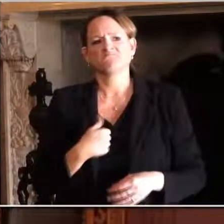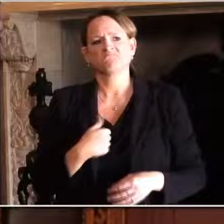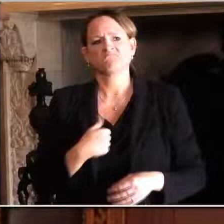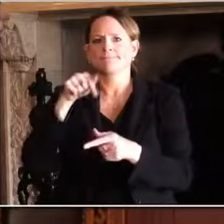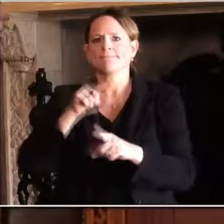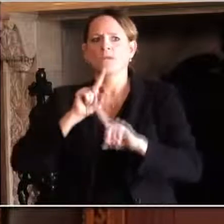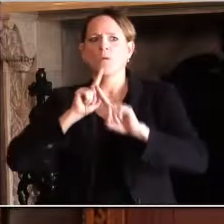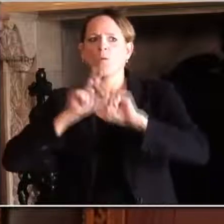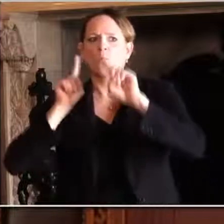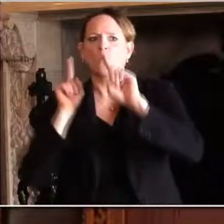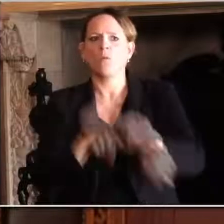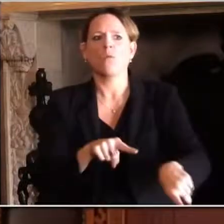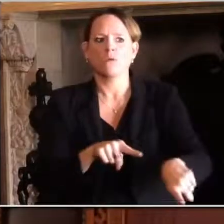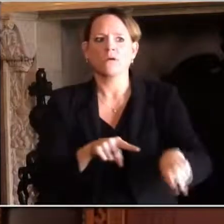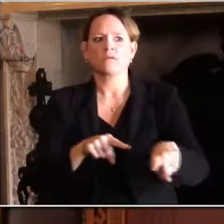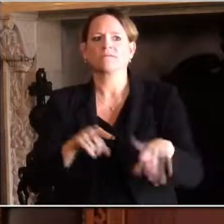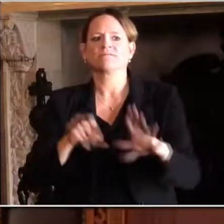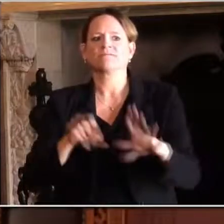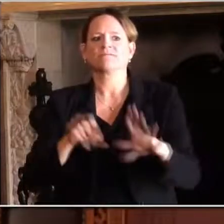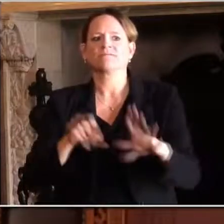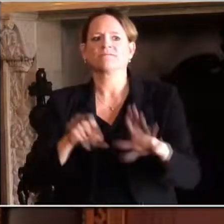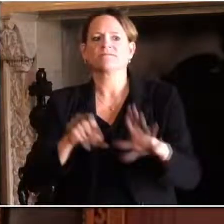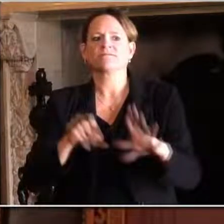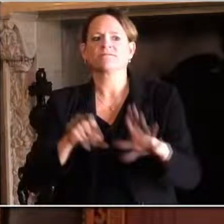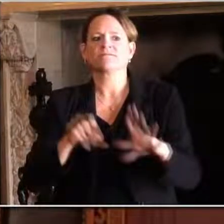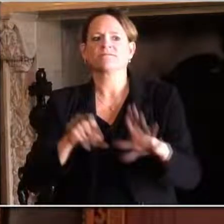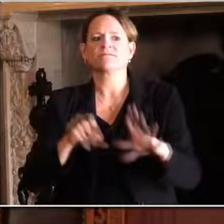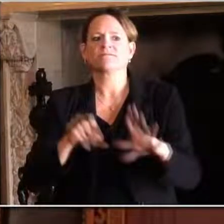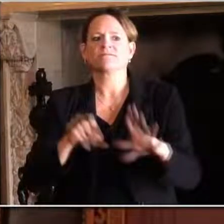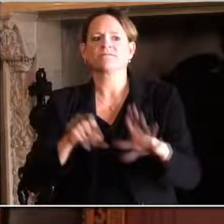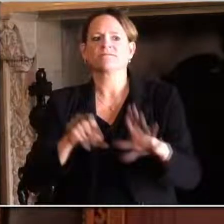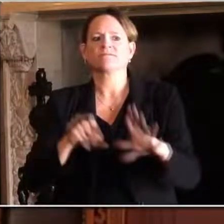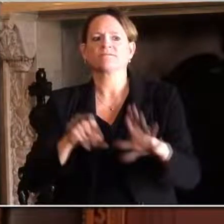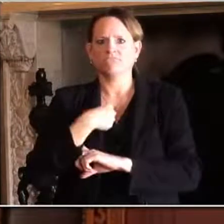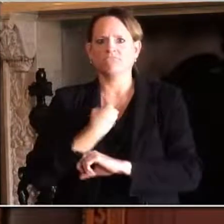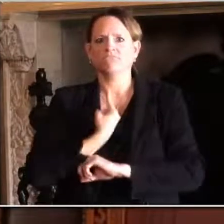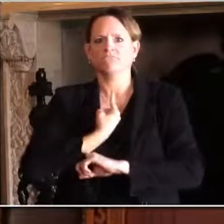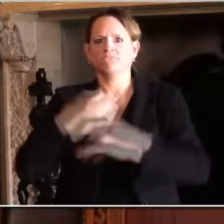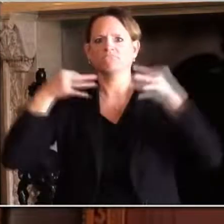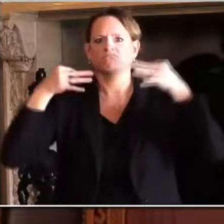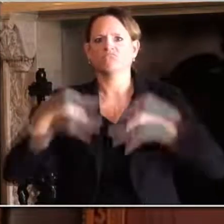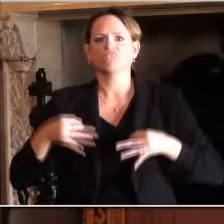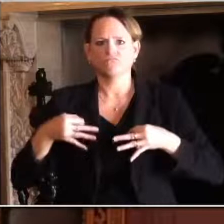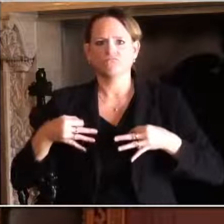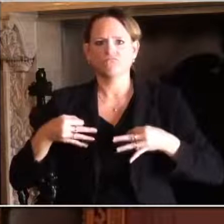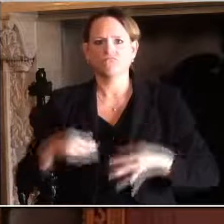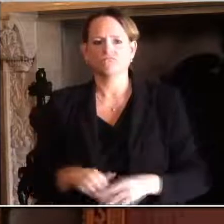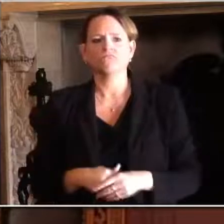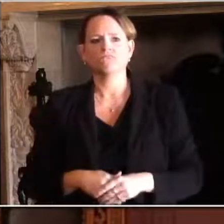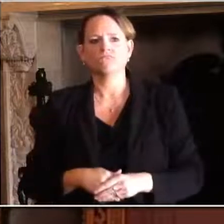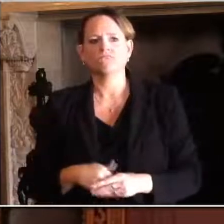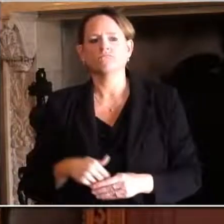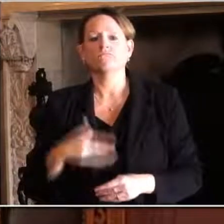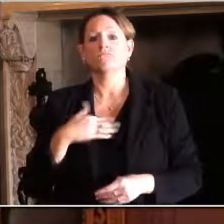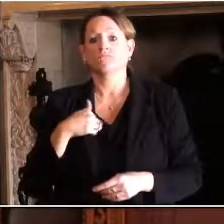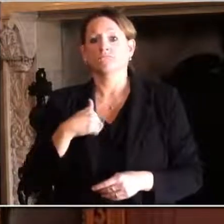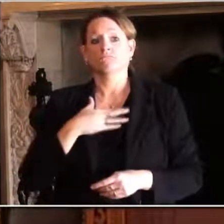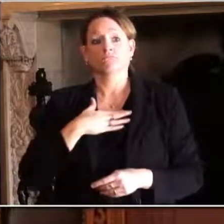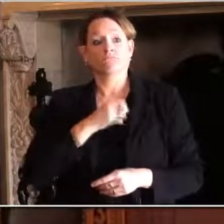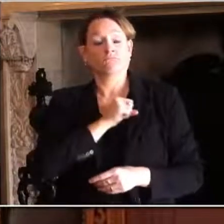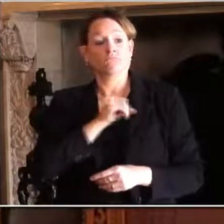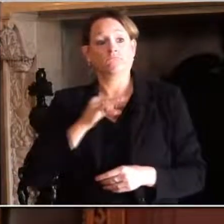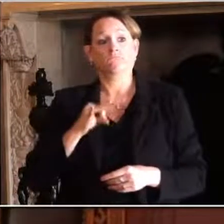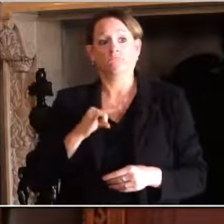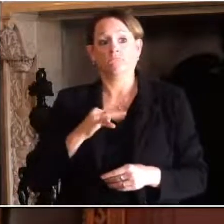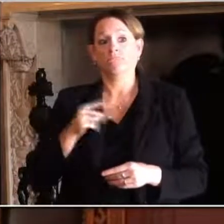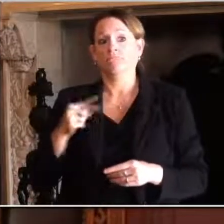my staff meets regularly with the staff of both leaders. I know this discussion has been